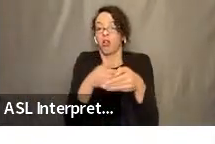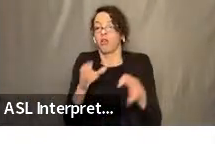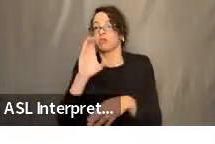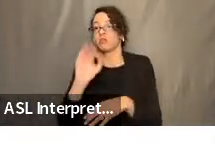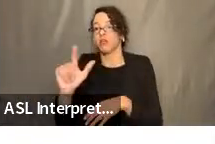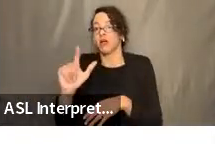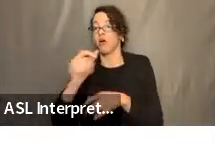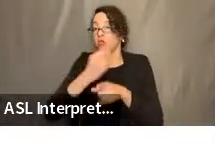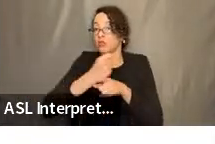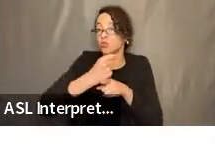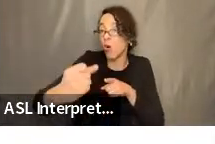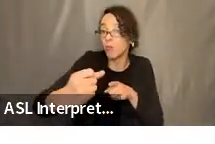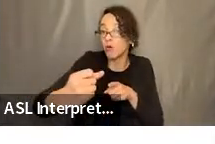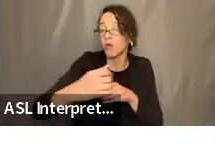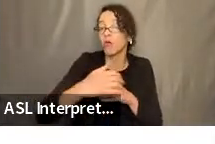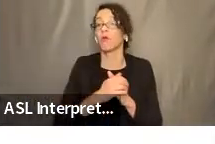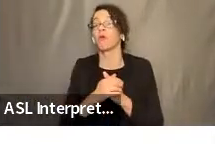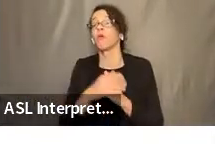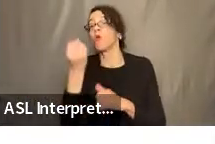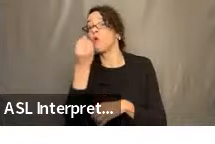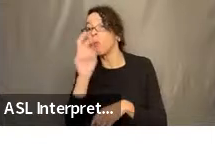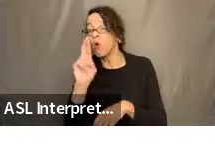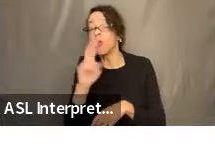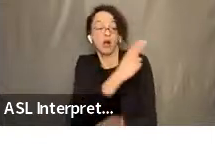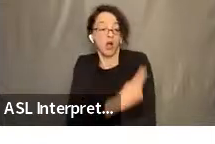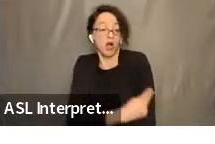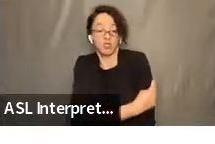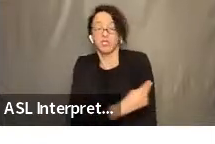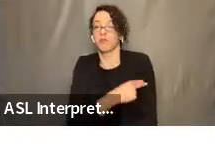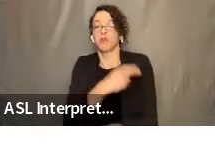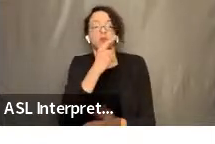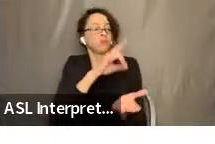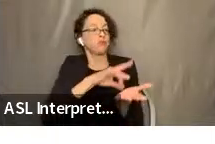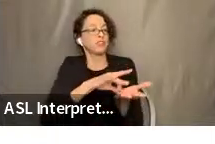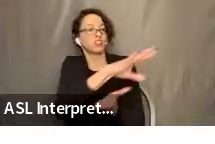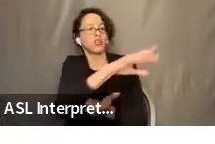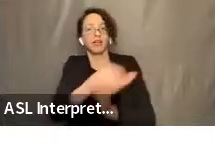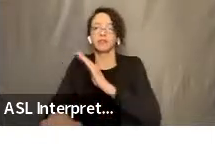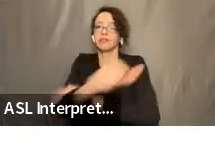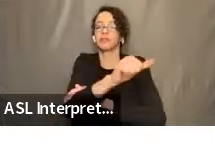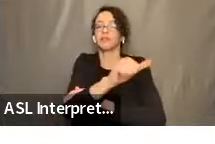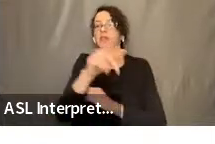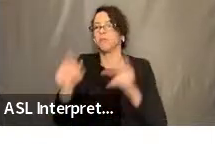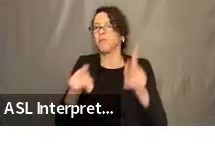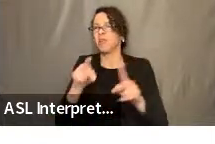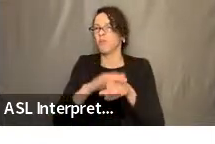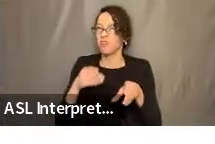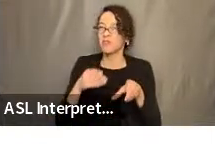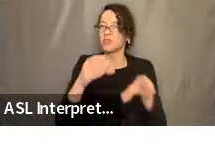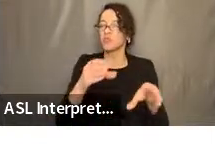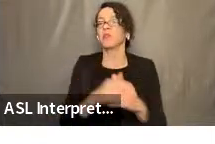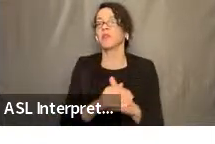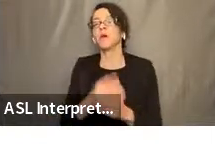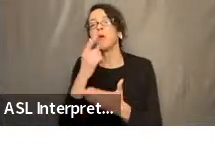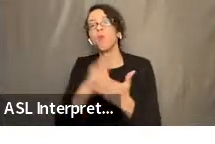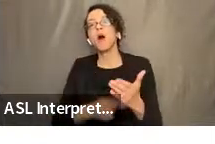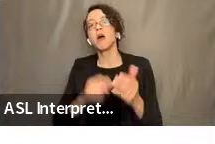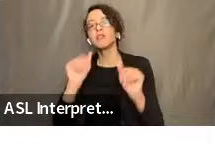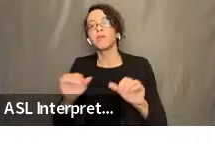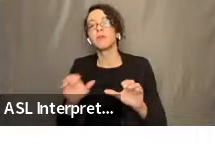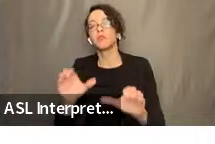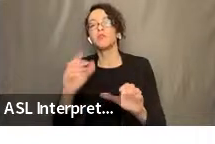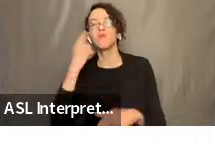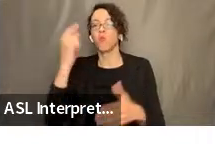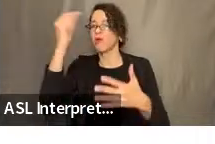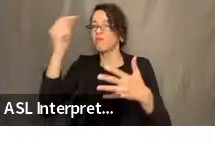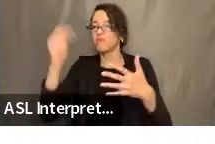or a hospital ejects people on the street? What can be done for these folks? People end up dying.